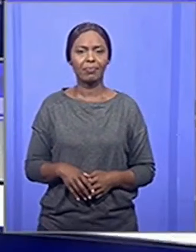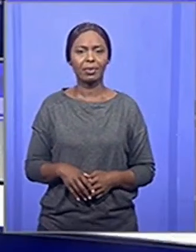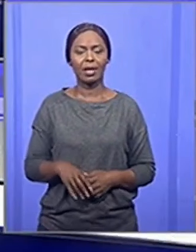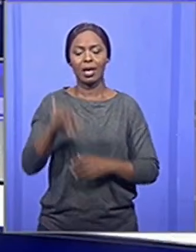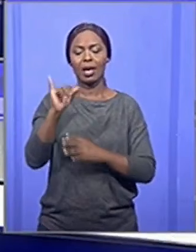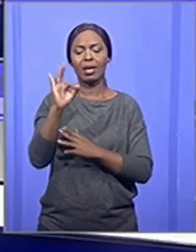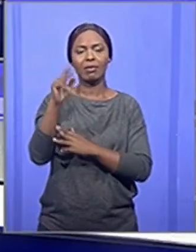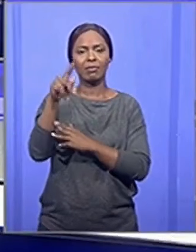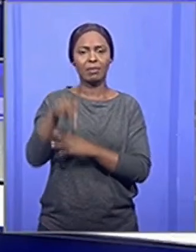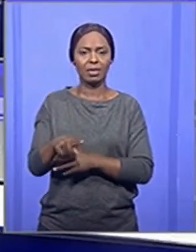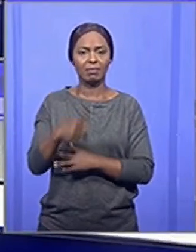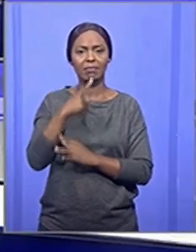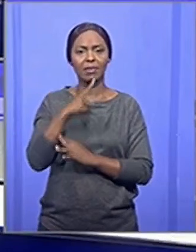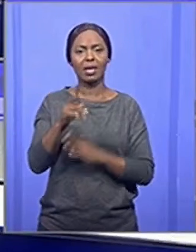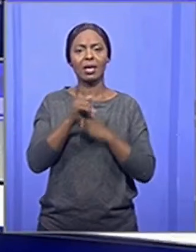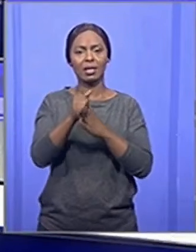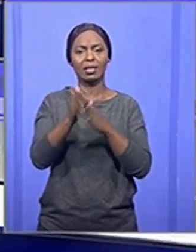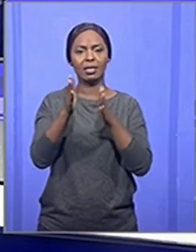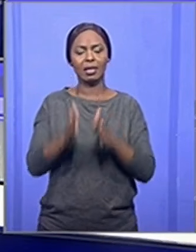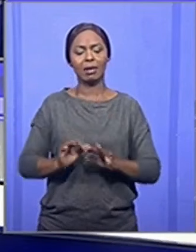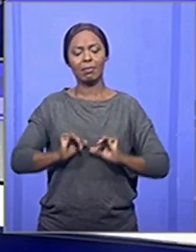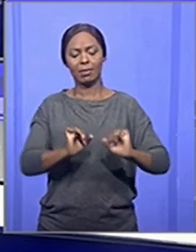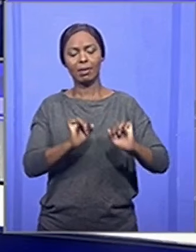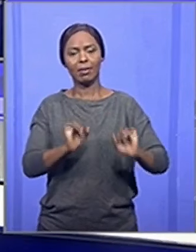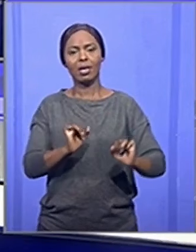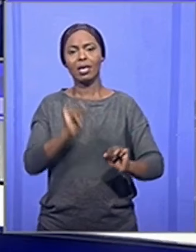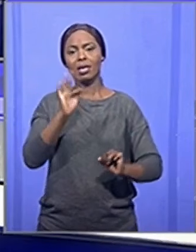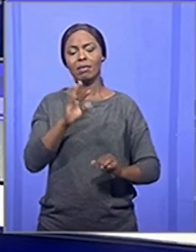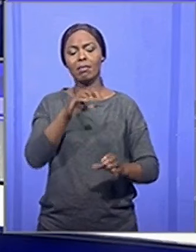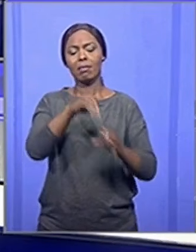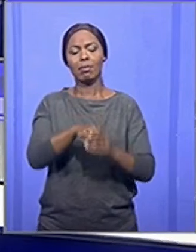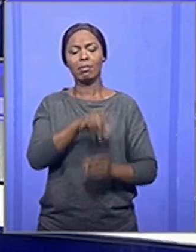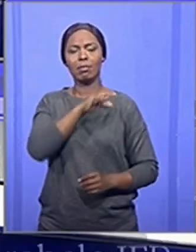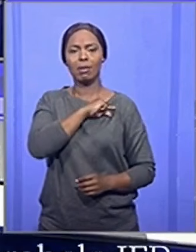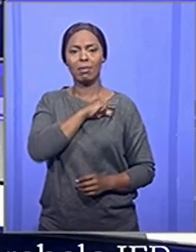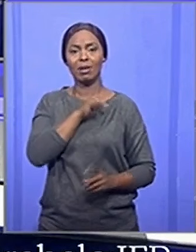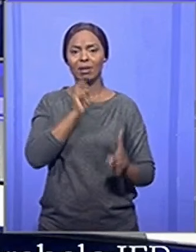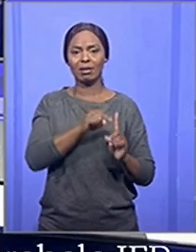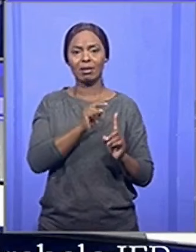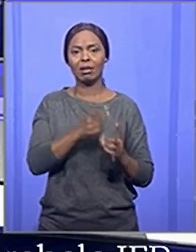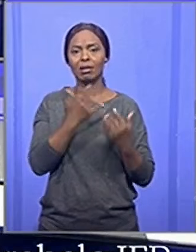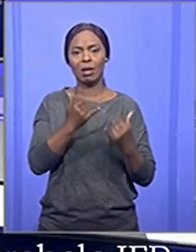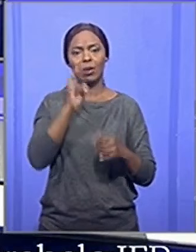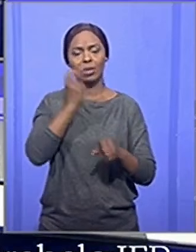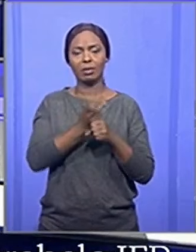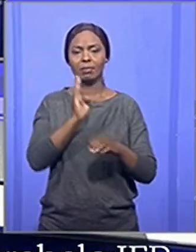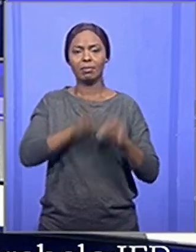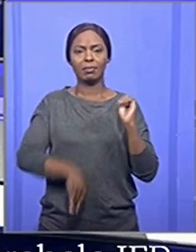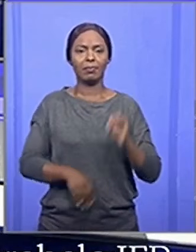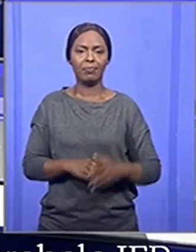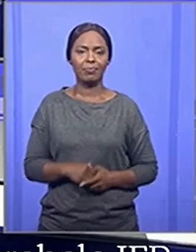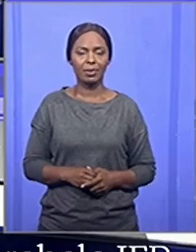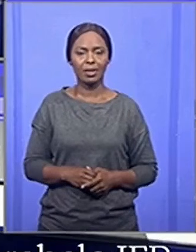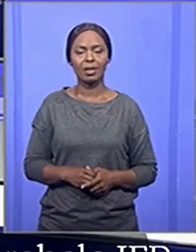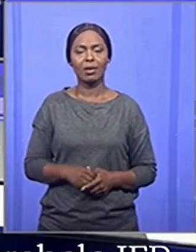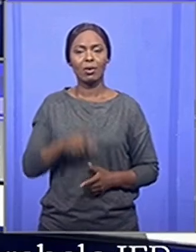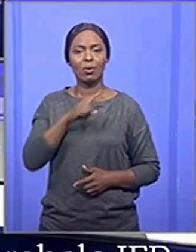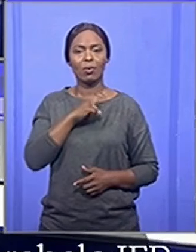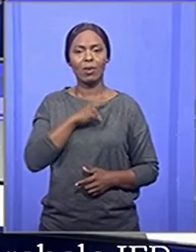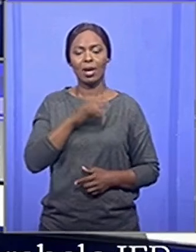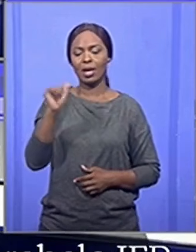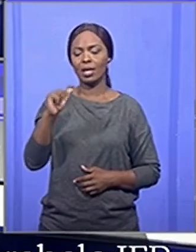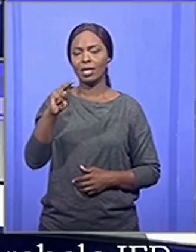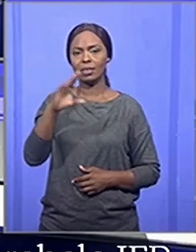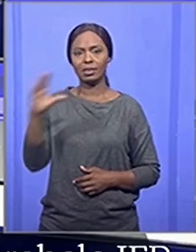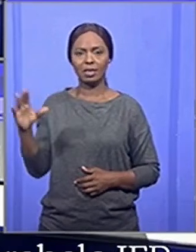Inkatha Freedom Party e re baetapele ba yona ba fumanwang ba le molato ba tla tshwanela hore ba jariswe boikarabelo. Sena se tla ka mora hore ANC